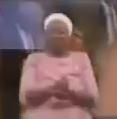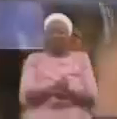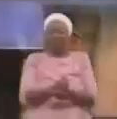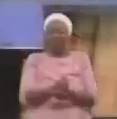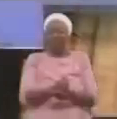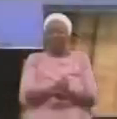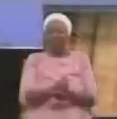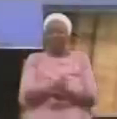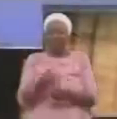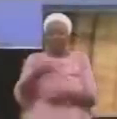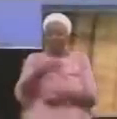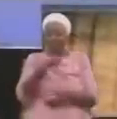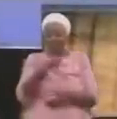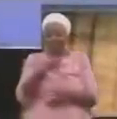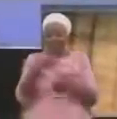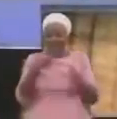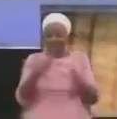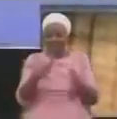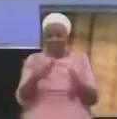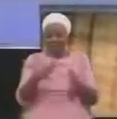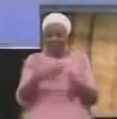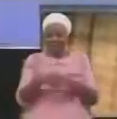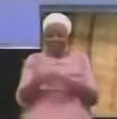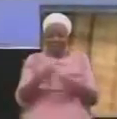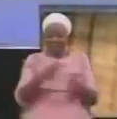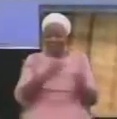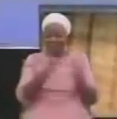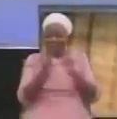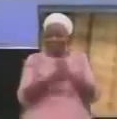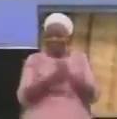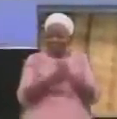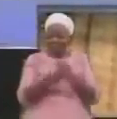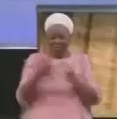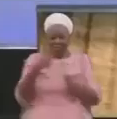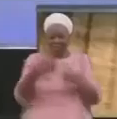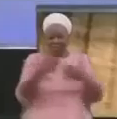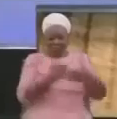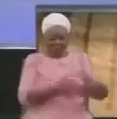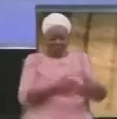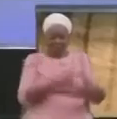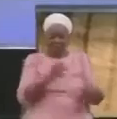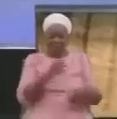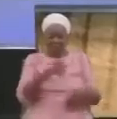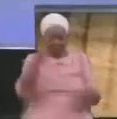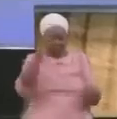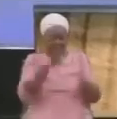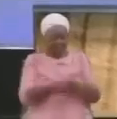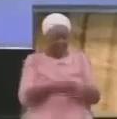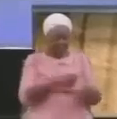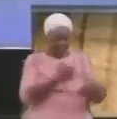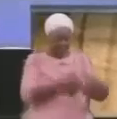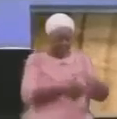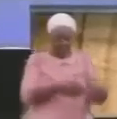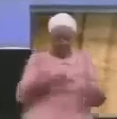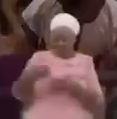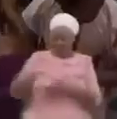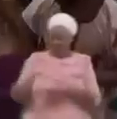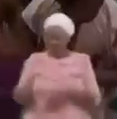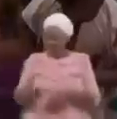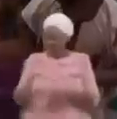We're not through yet. Look at the person beside you there and say, God loves you.